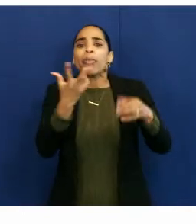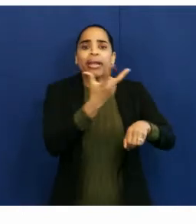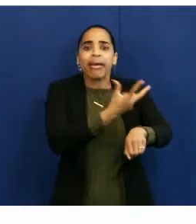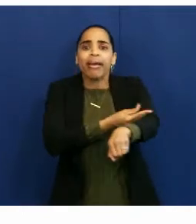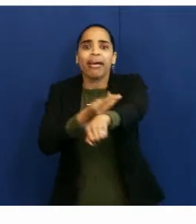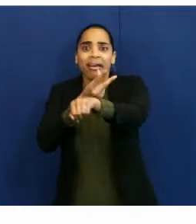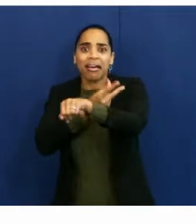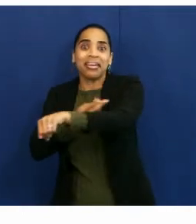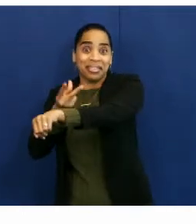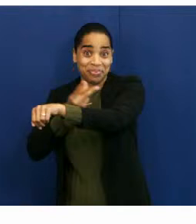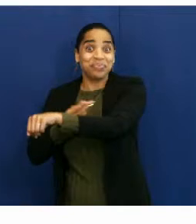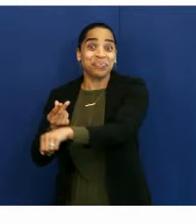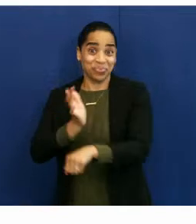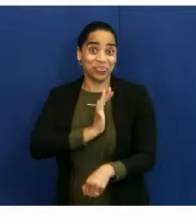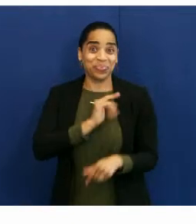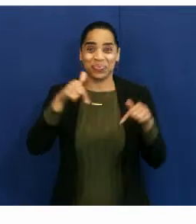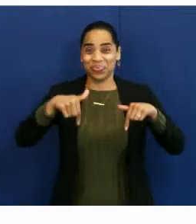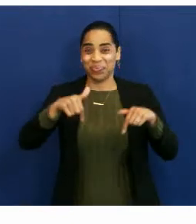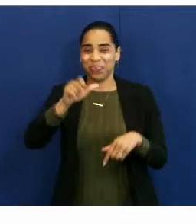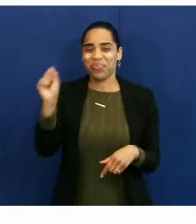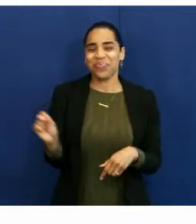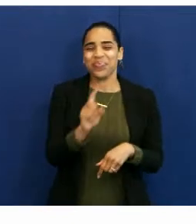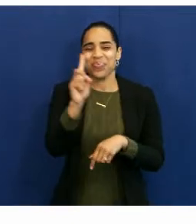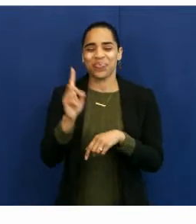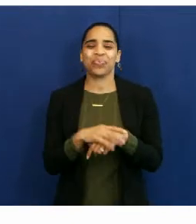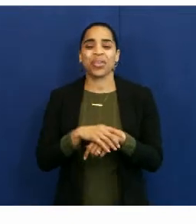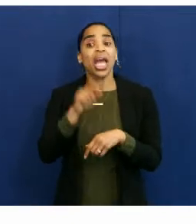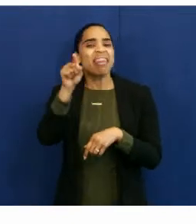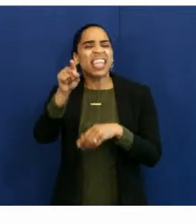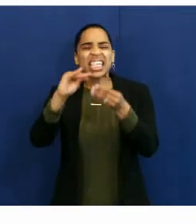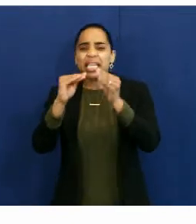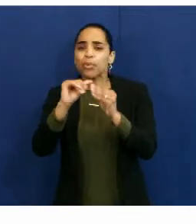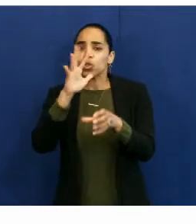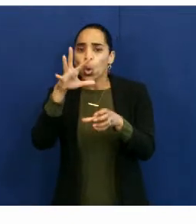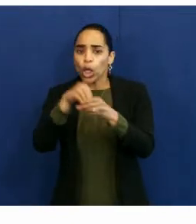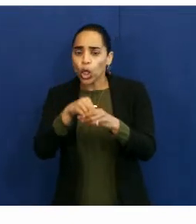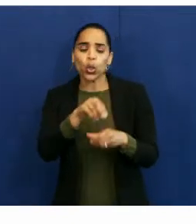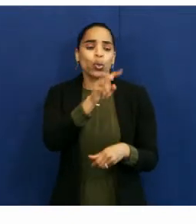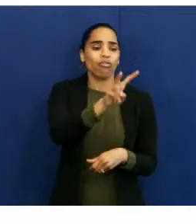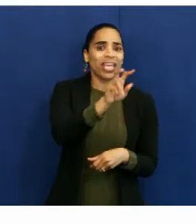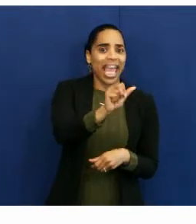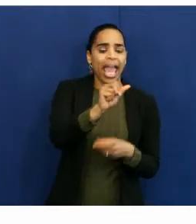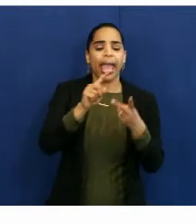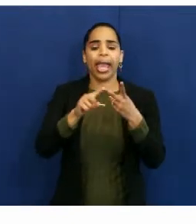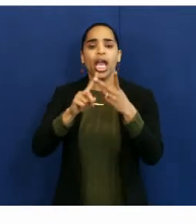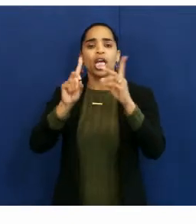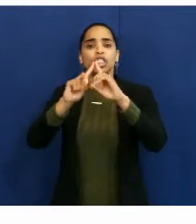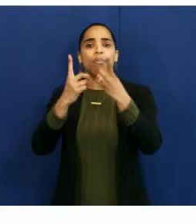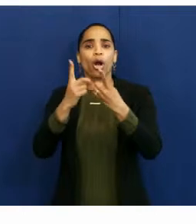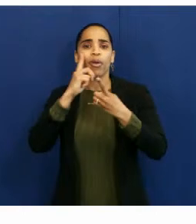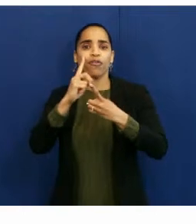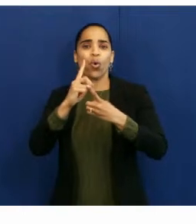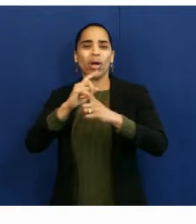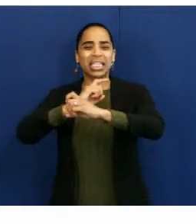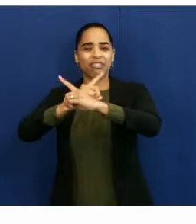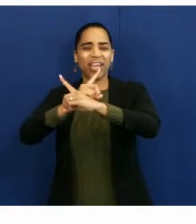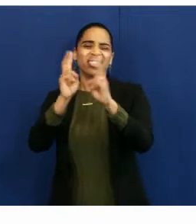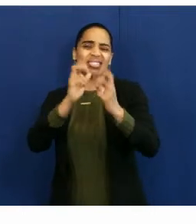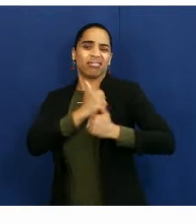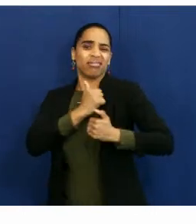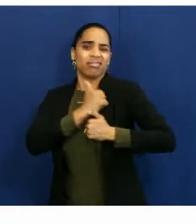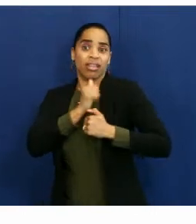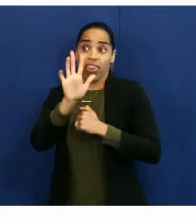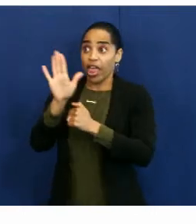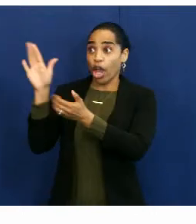of vaccines coming into our region. I will note this does not include VA or Department of Defense numbers. We don't yet have